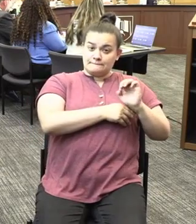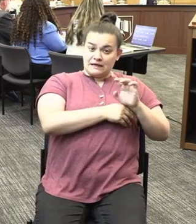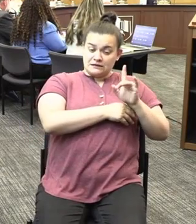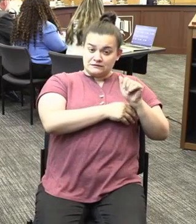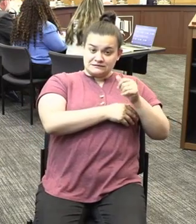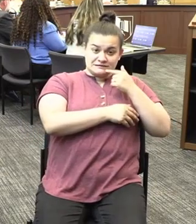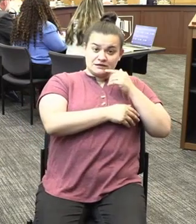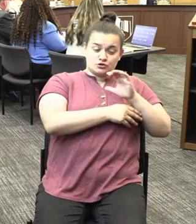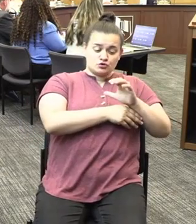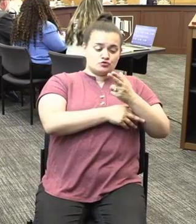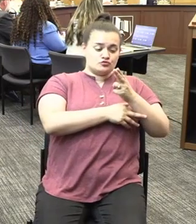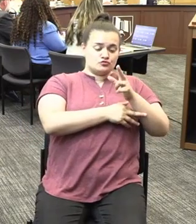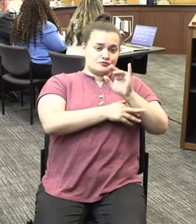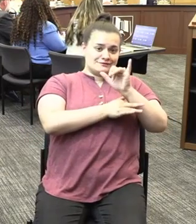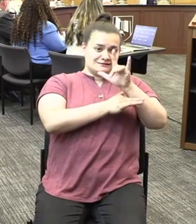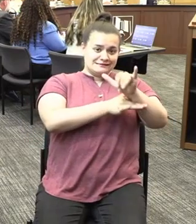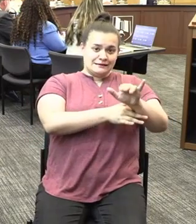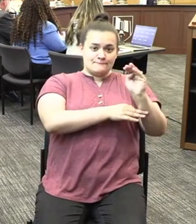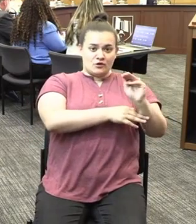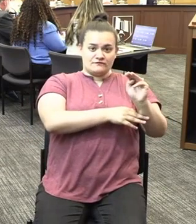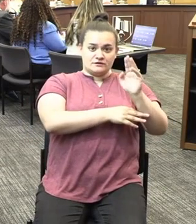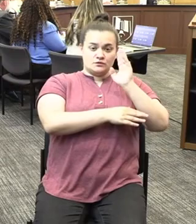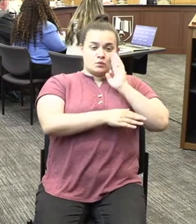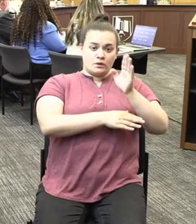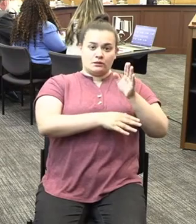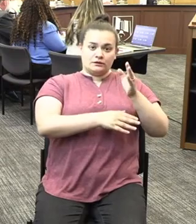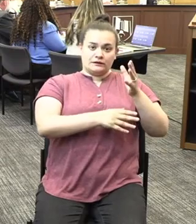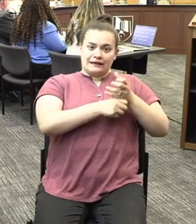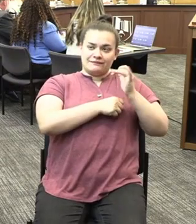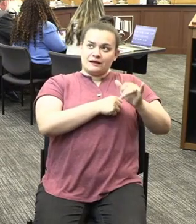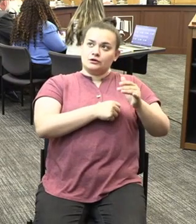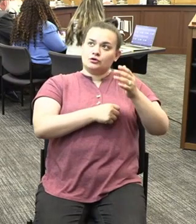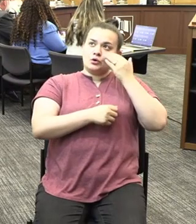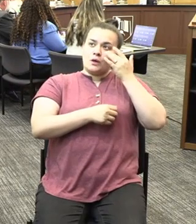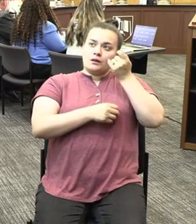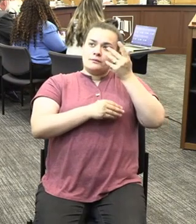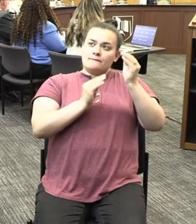Christy Mulvey, I want you to know a little bit more about Susan Wood.